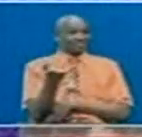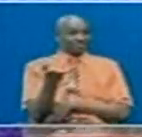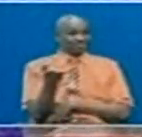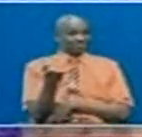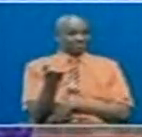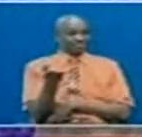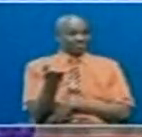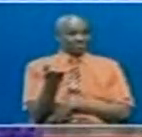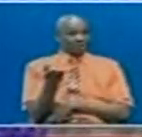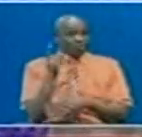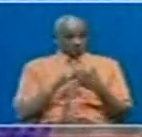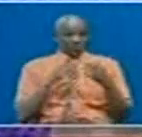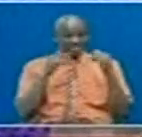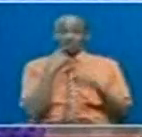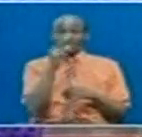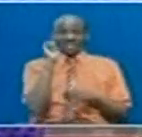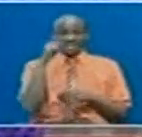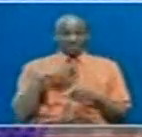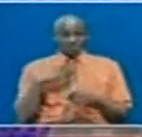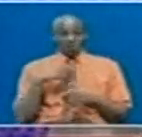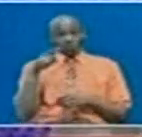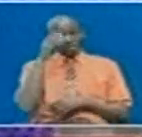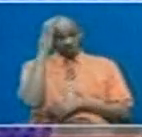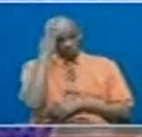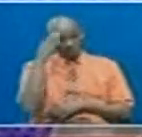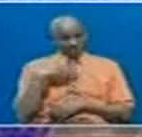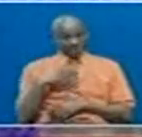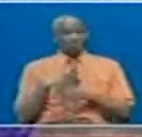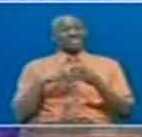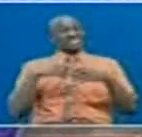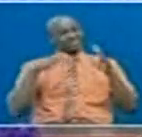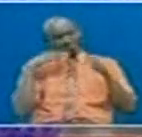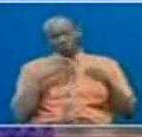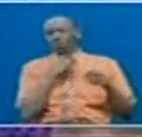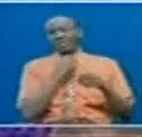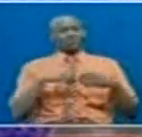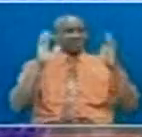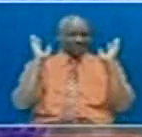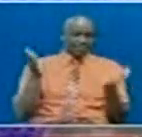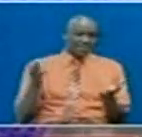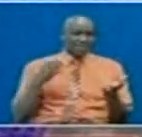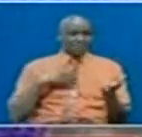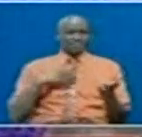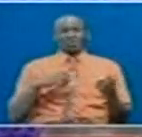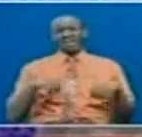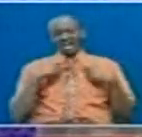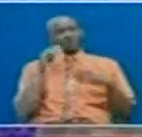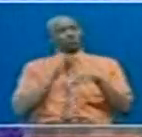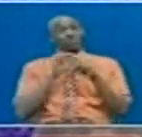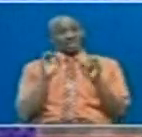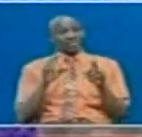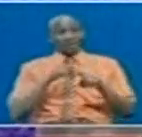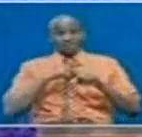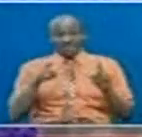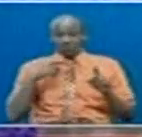so what we're trying to tell Kenyans is we know people are desperate. We know people are having a hard time with their livelihood. But we also